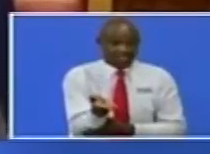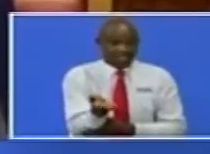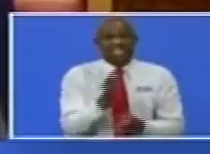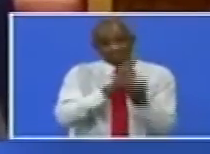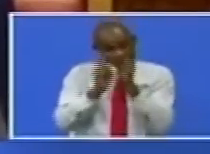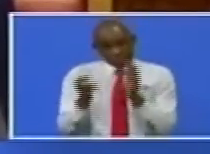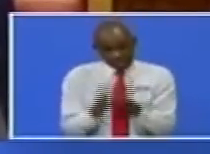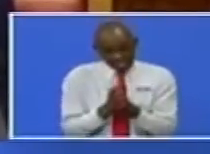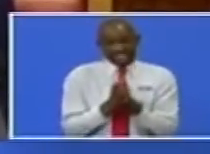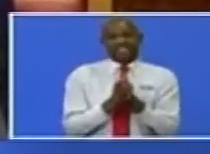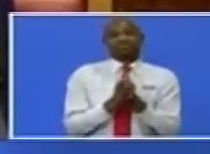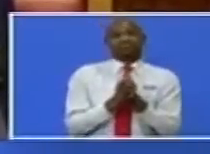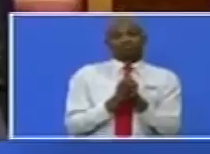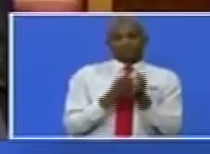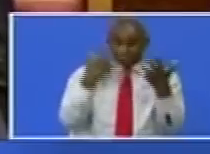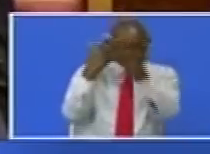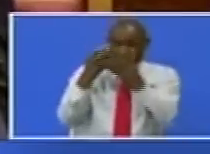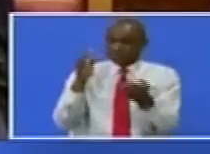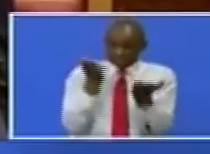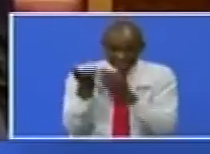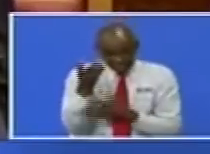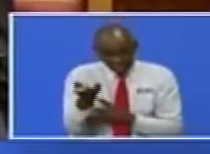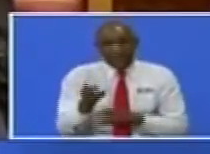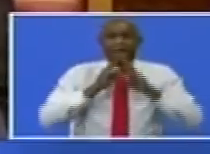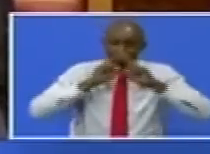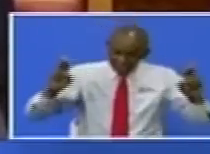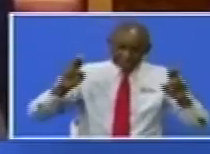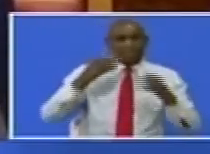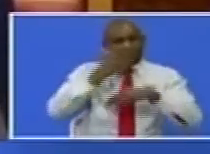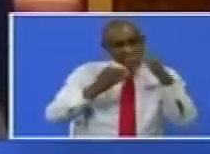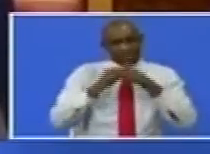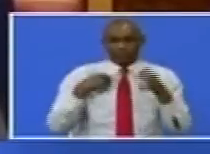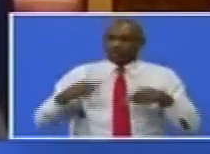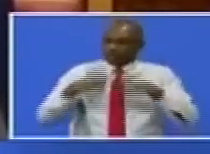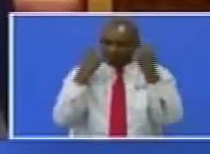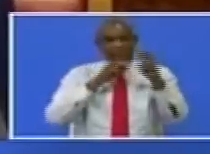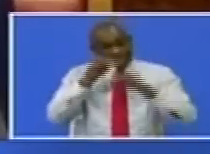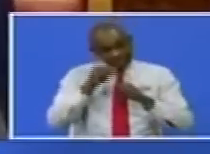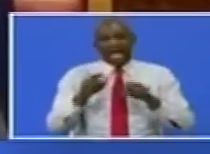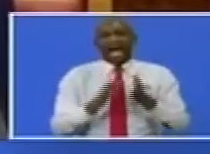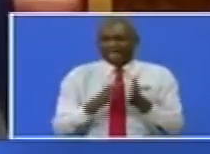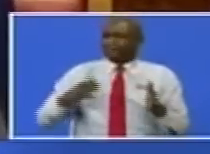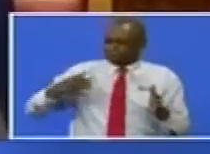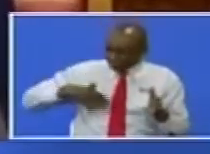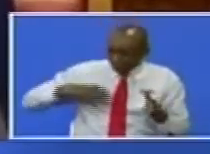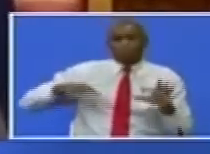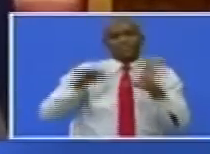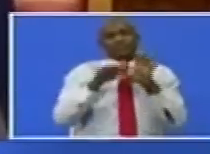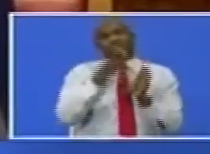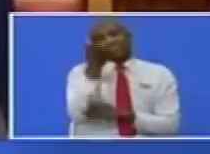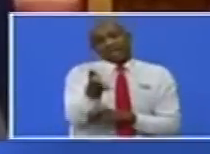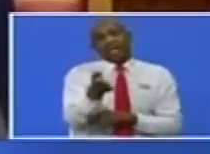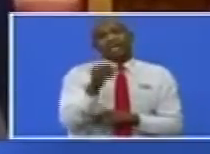reforms in correctional services, peace building and conflict management, as well as citizen participation in